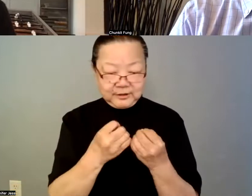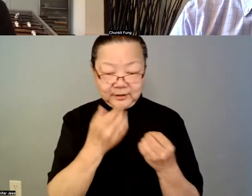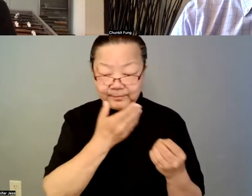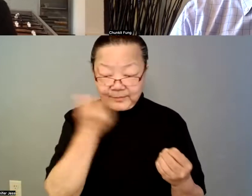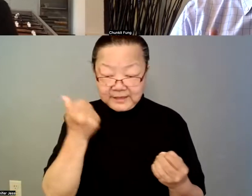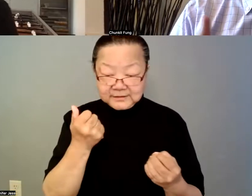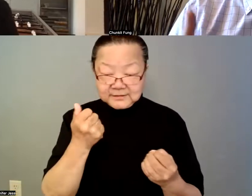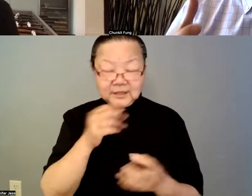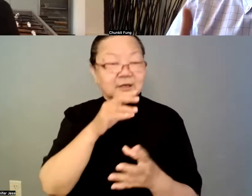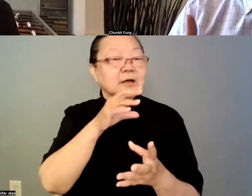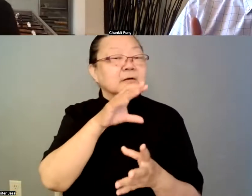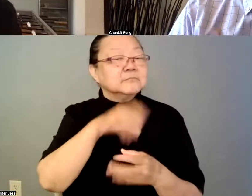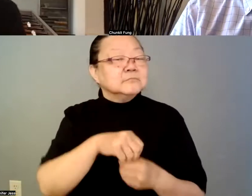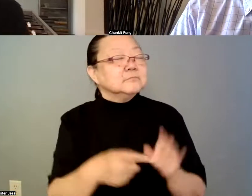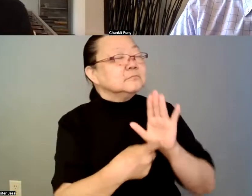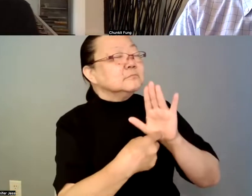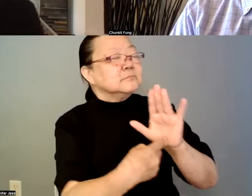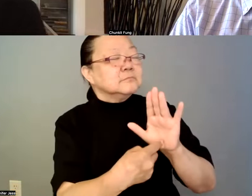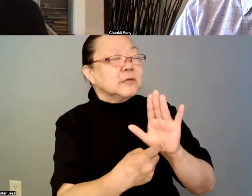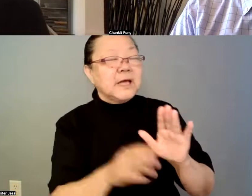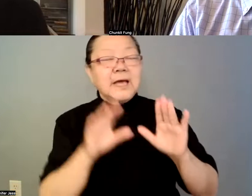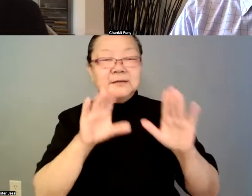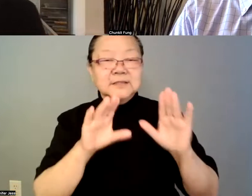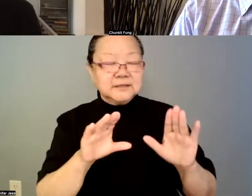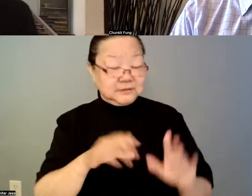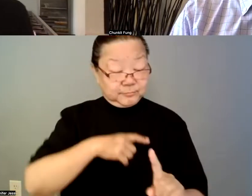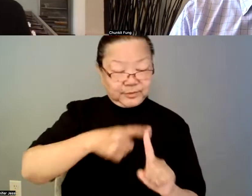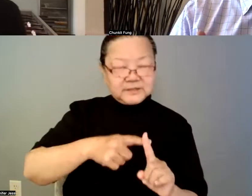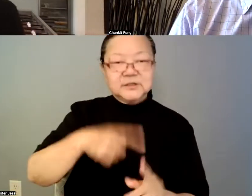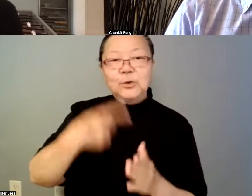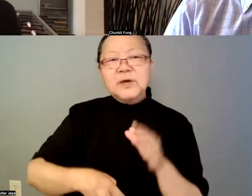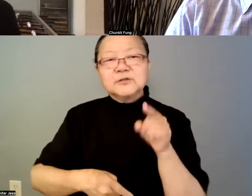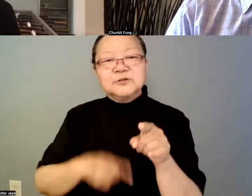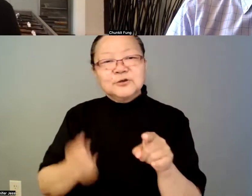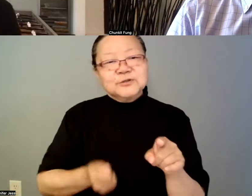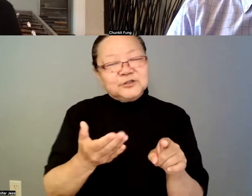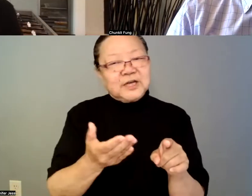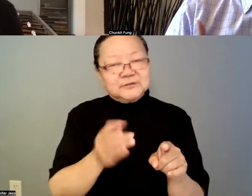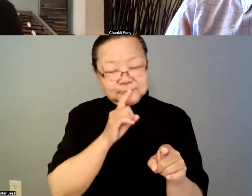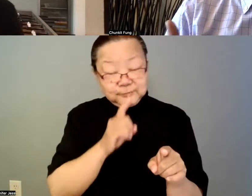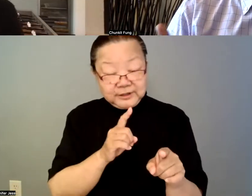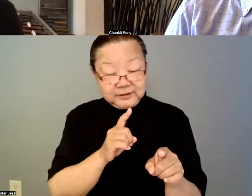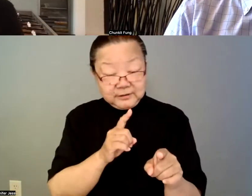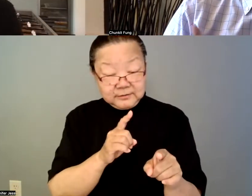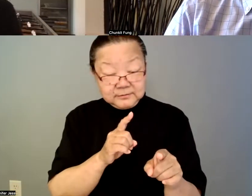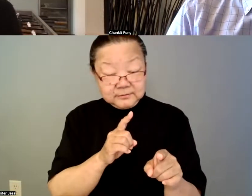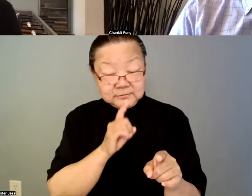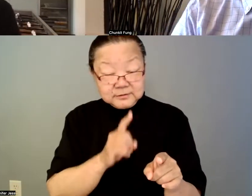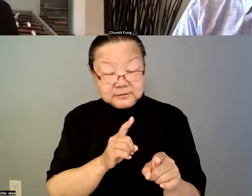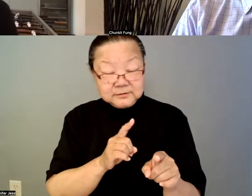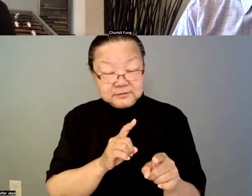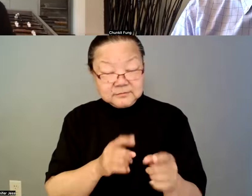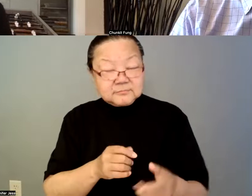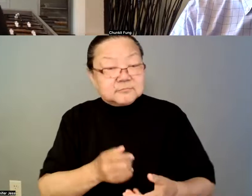excellence? And then I guess to tie into that, what do you suggest any way to catalyze the rate of more inclusion